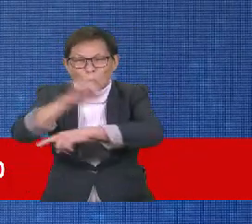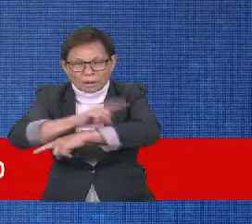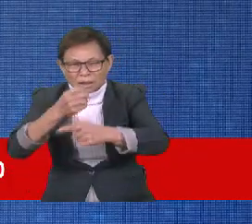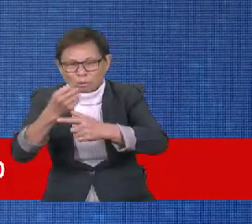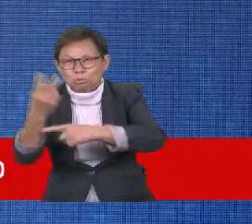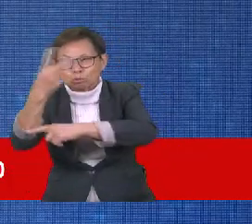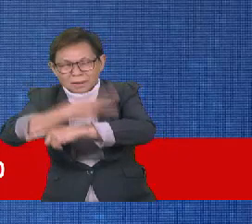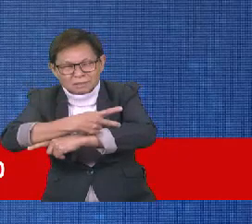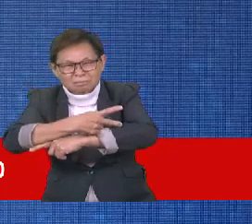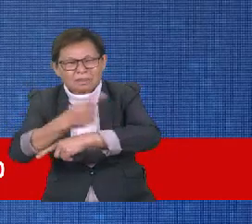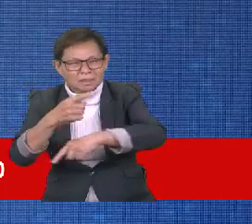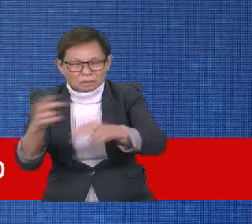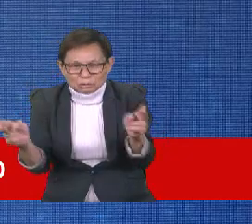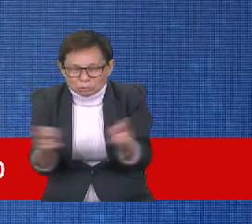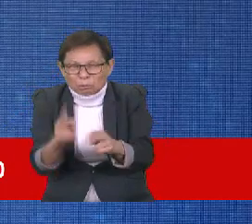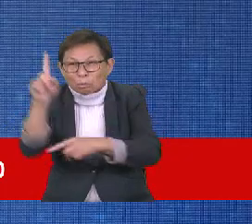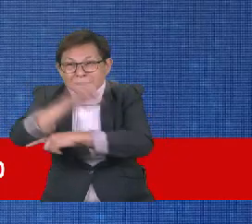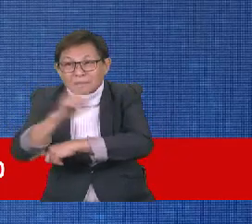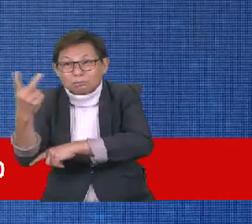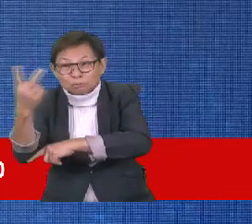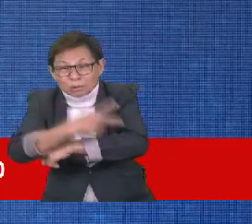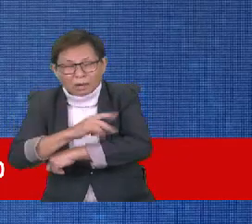1 or 2 days, I've seen so much,